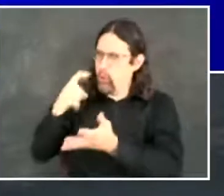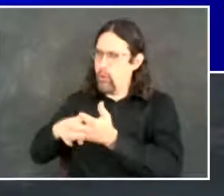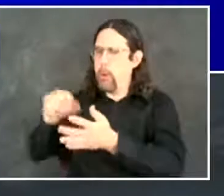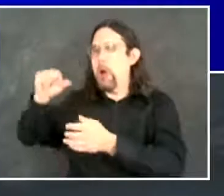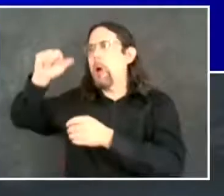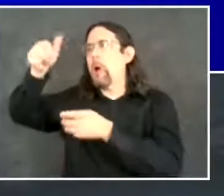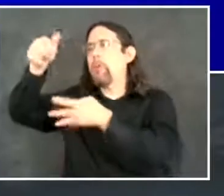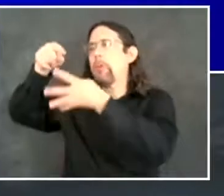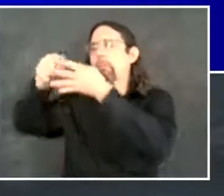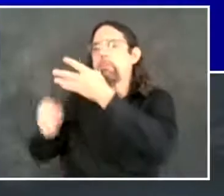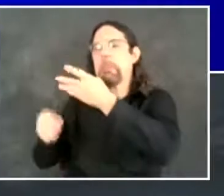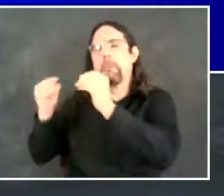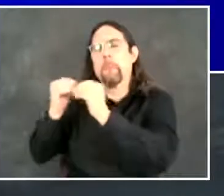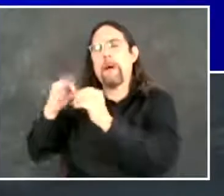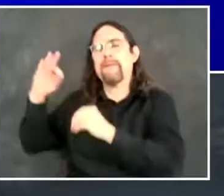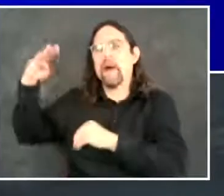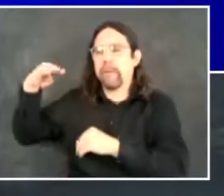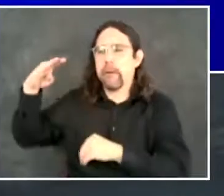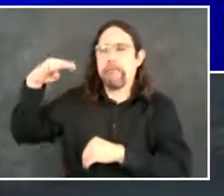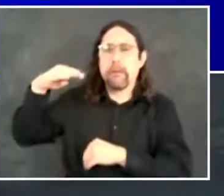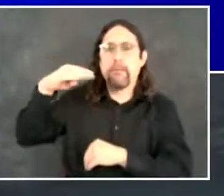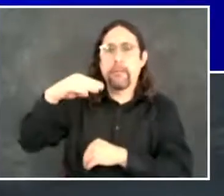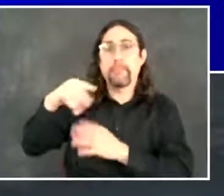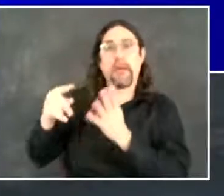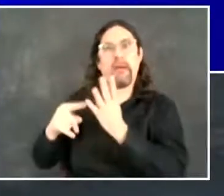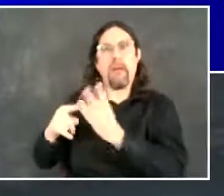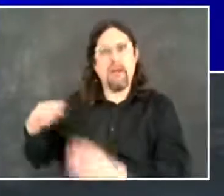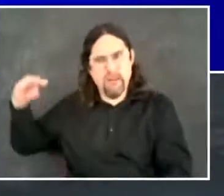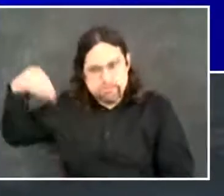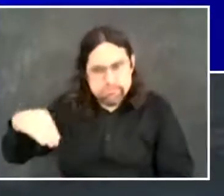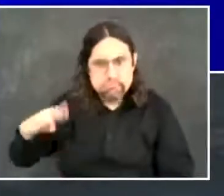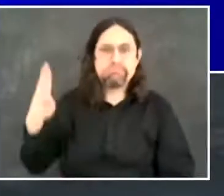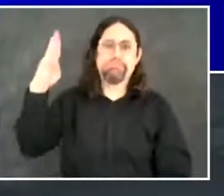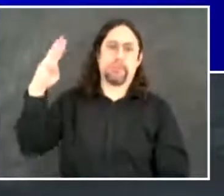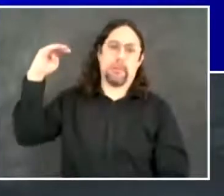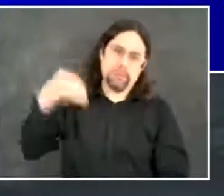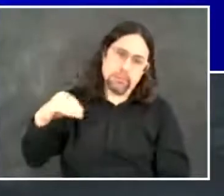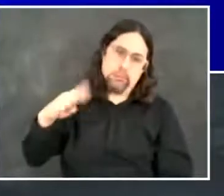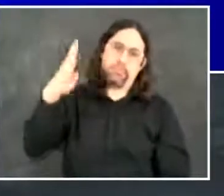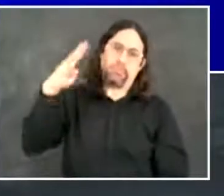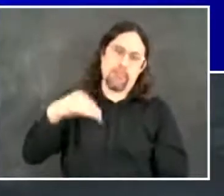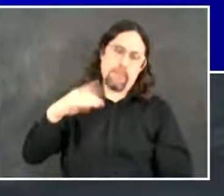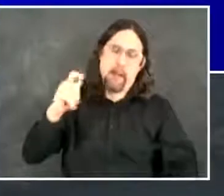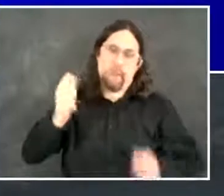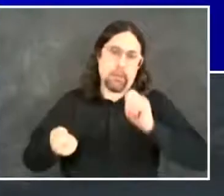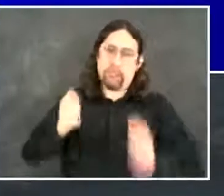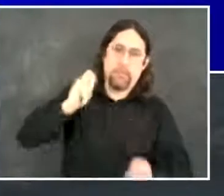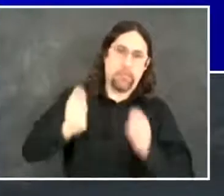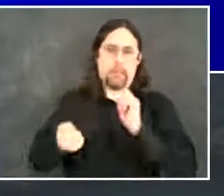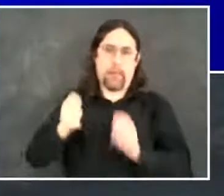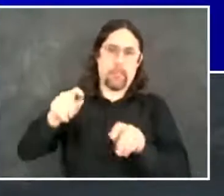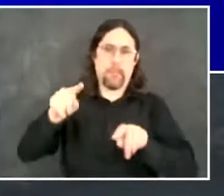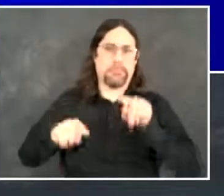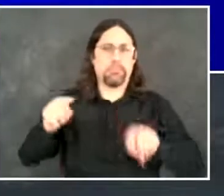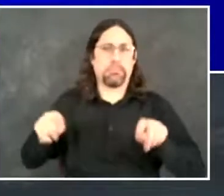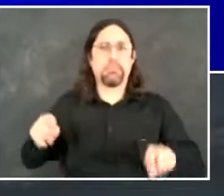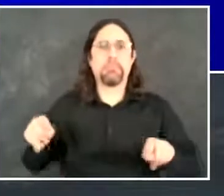never get overconfident, but we're happy to see this progress. This certainly shows we are still